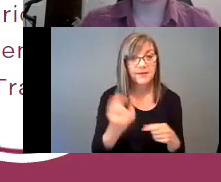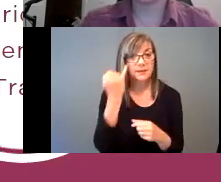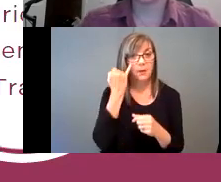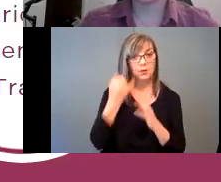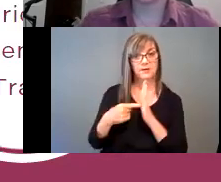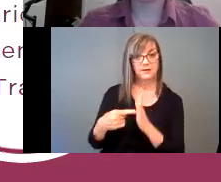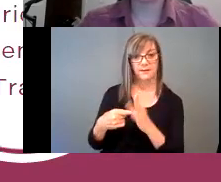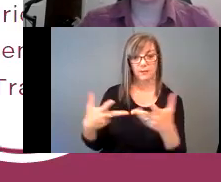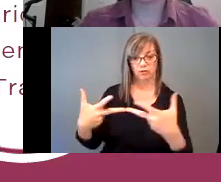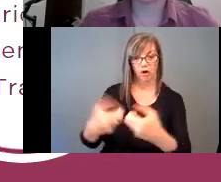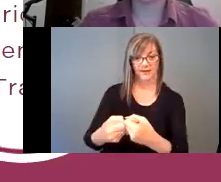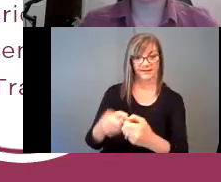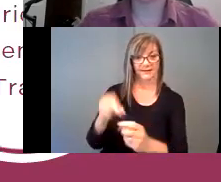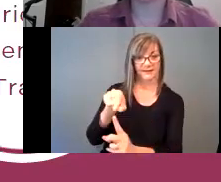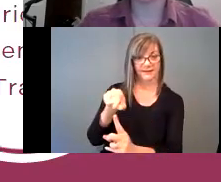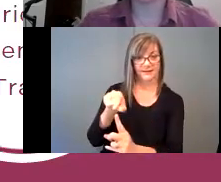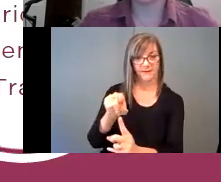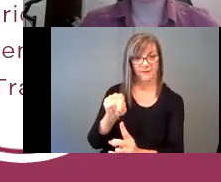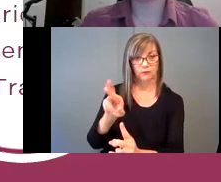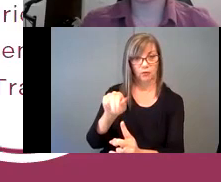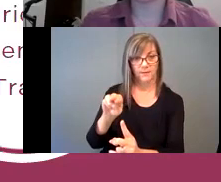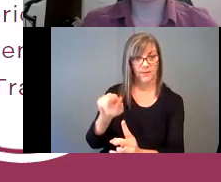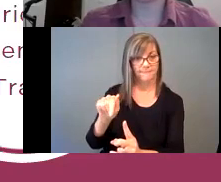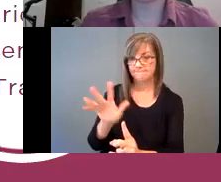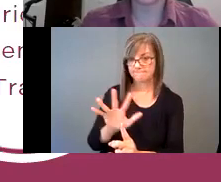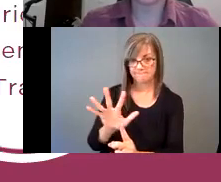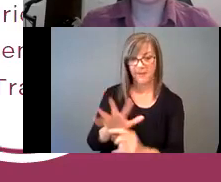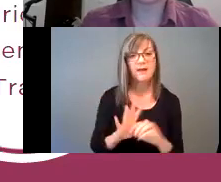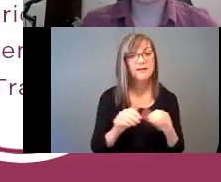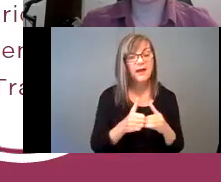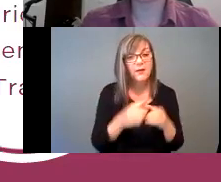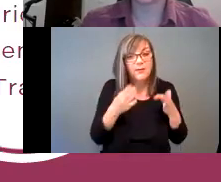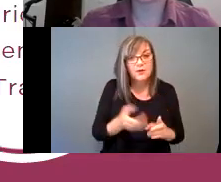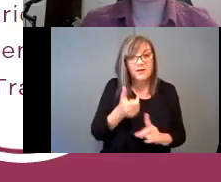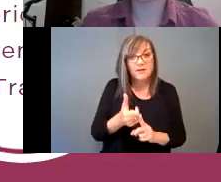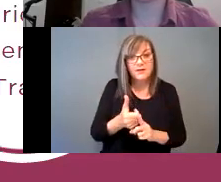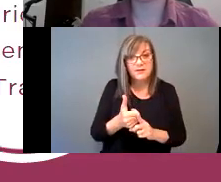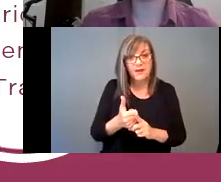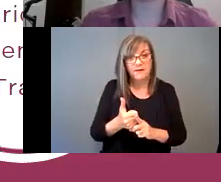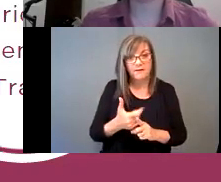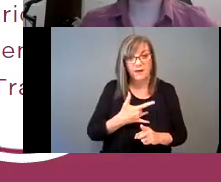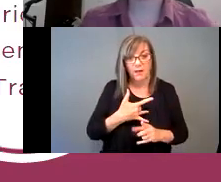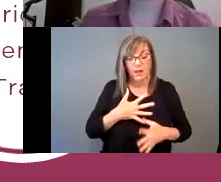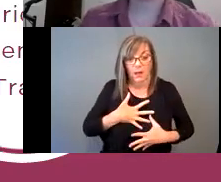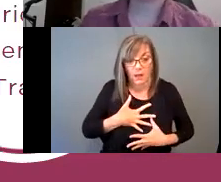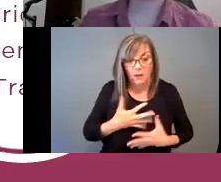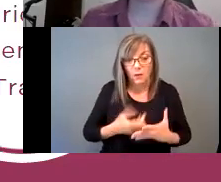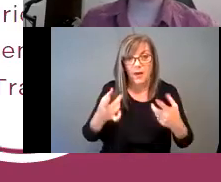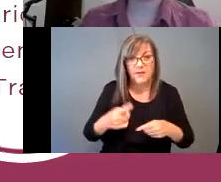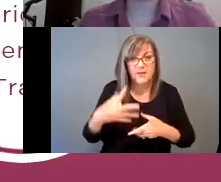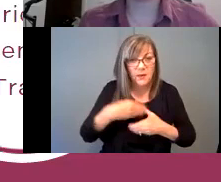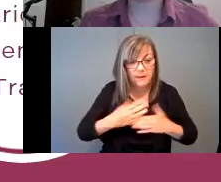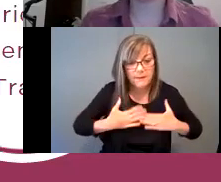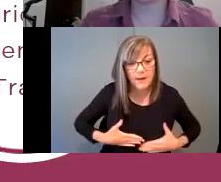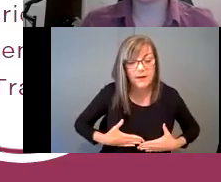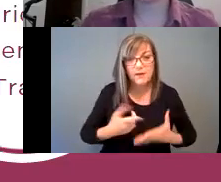trauma. It's really more about how that person responds to that event, what's happening in their body, what's happening to their mind. So at the top of the slide,